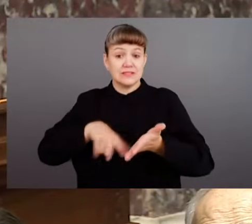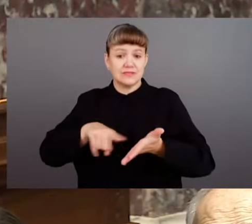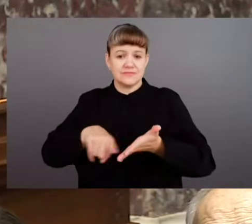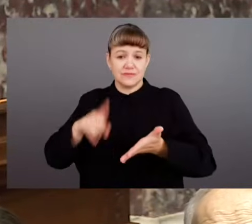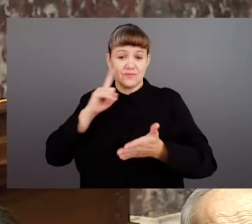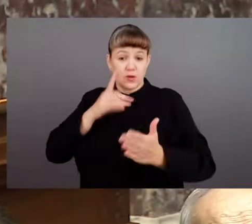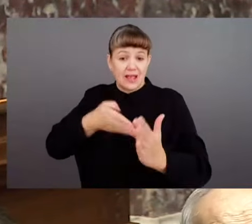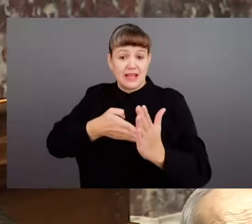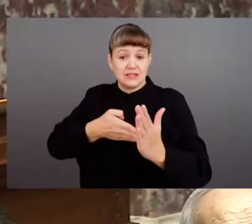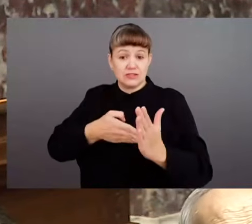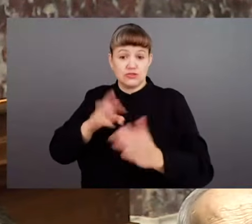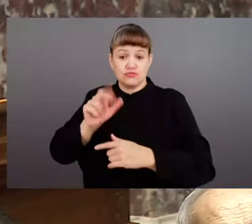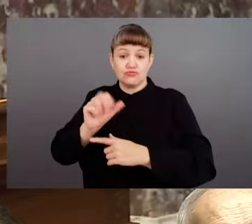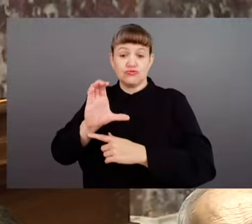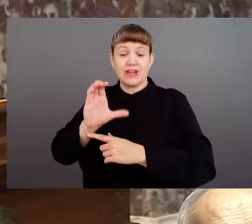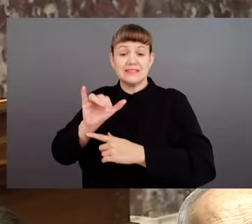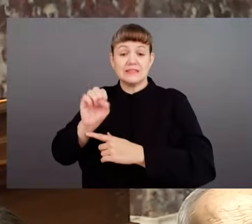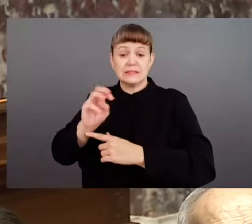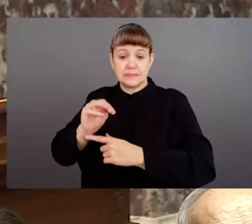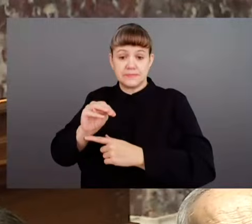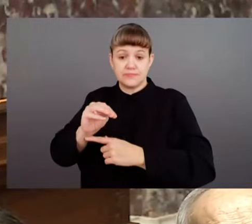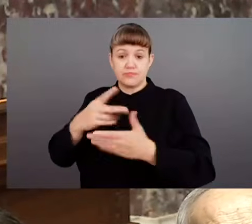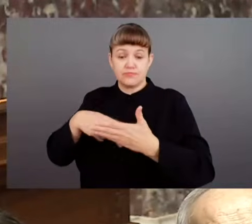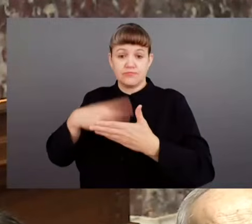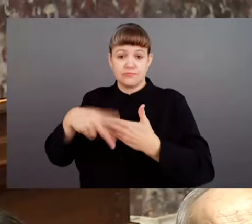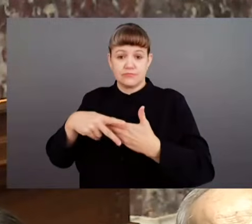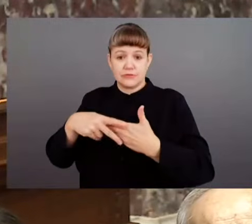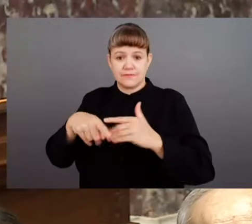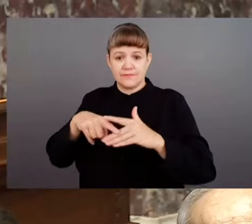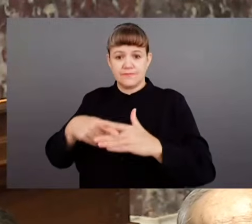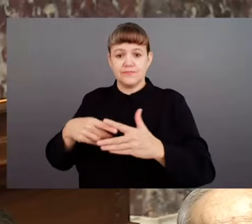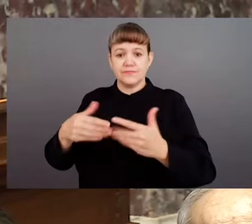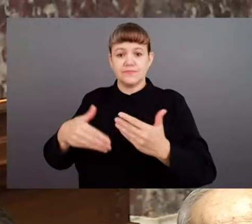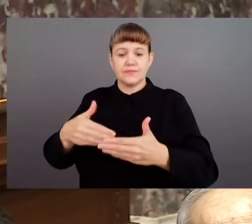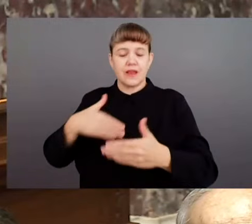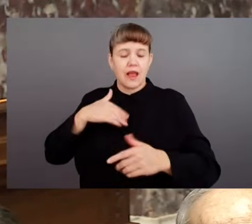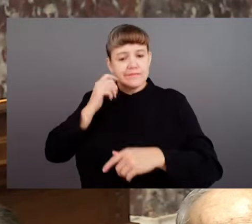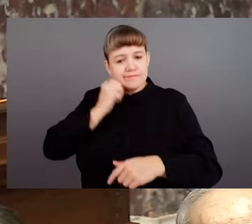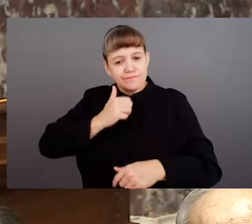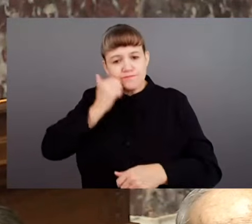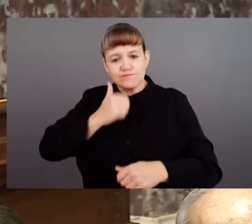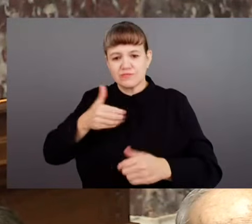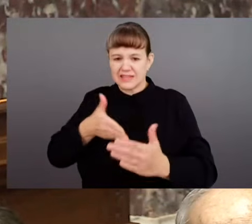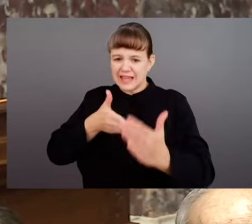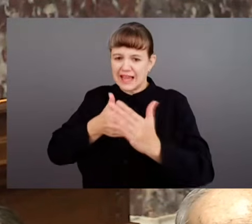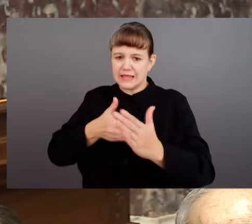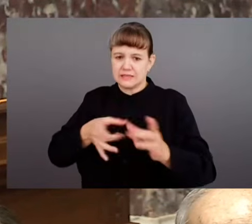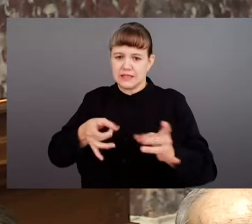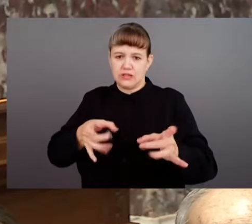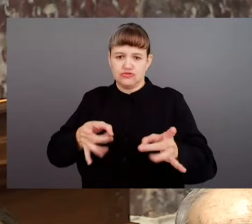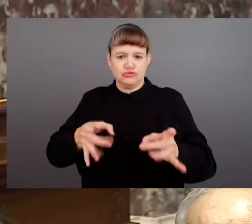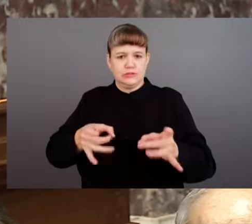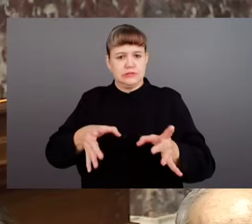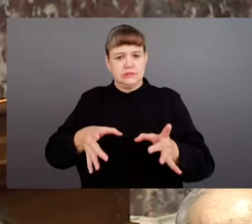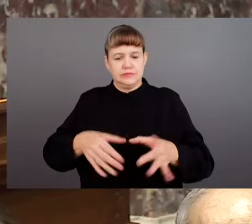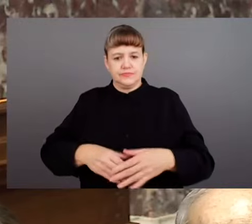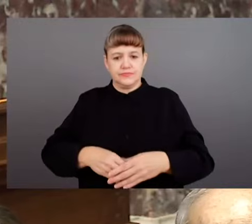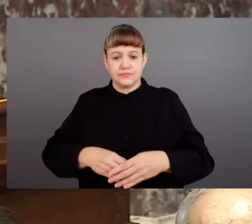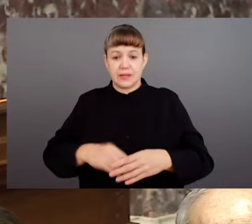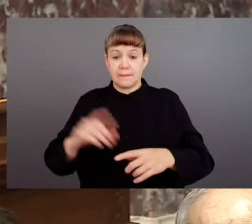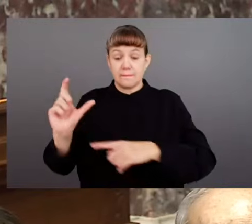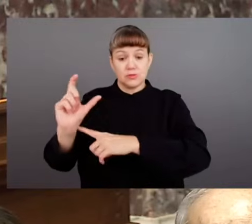day. Muslim values are Canadian values. The principles of